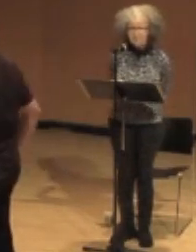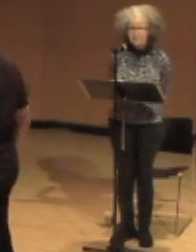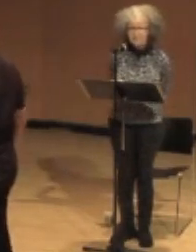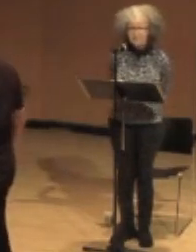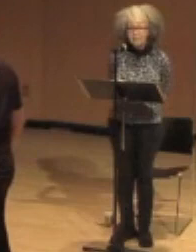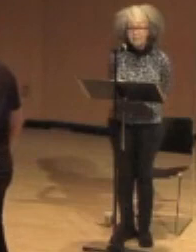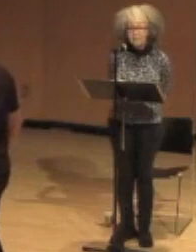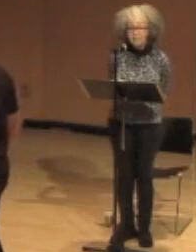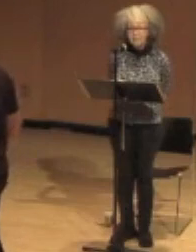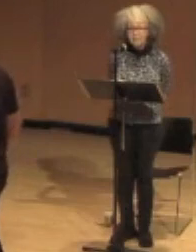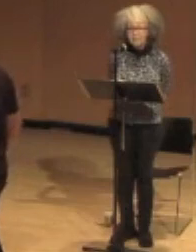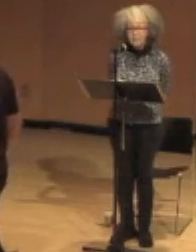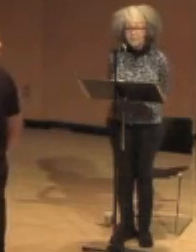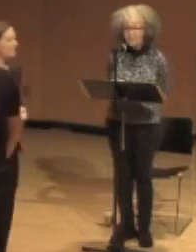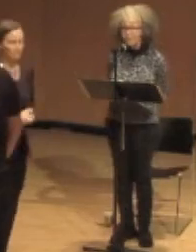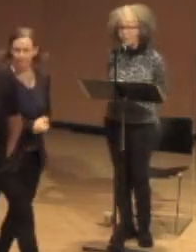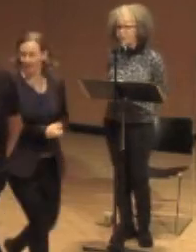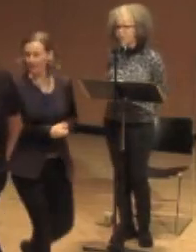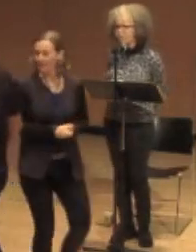sides